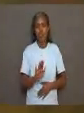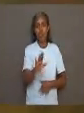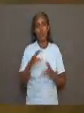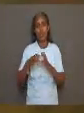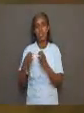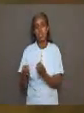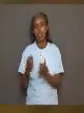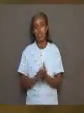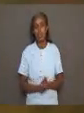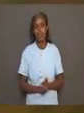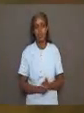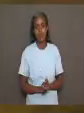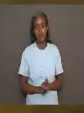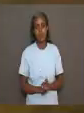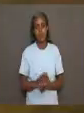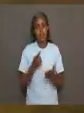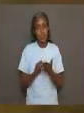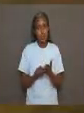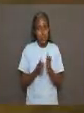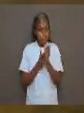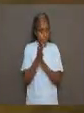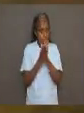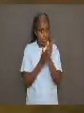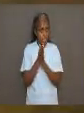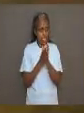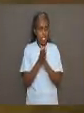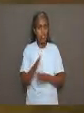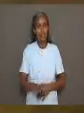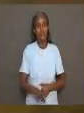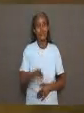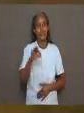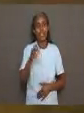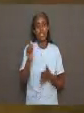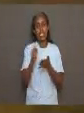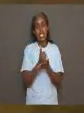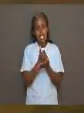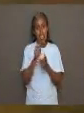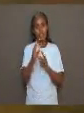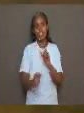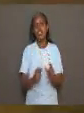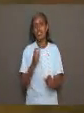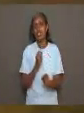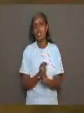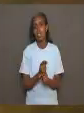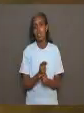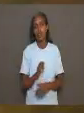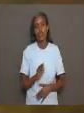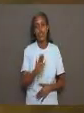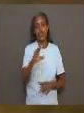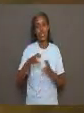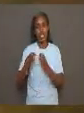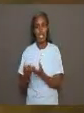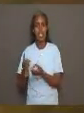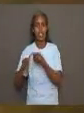class. It will be interesting to find the average age of your